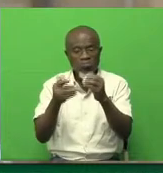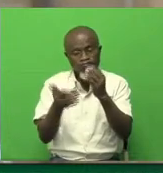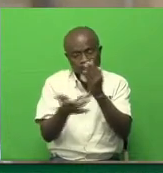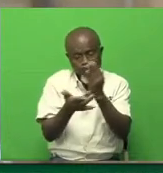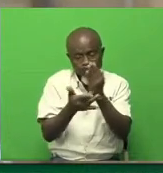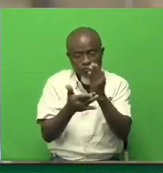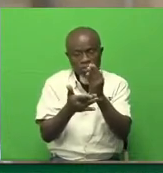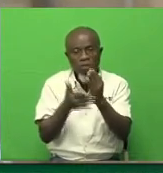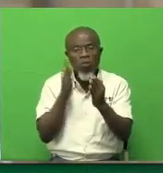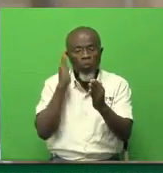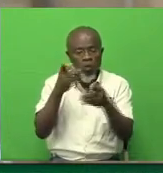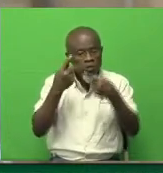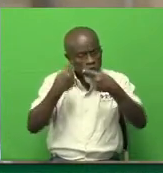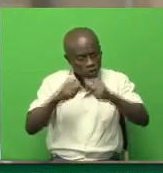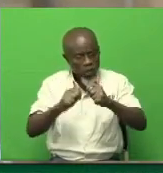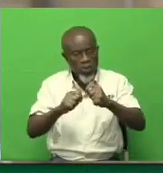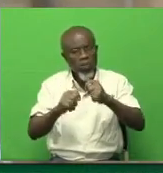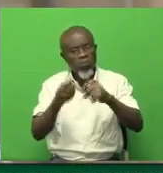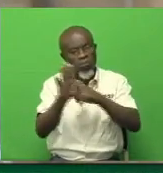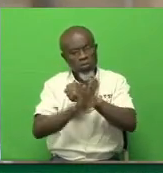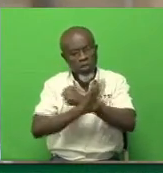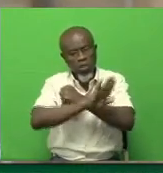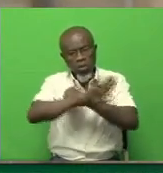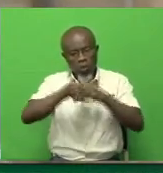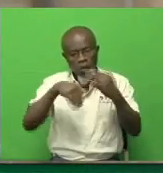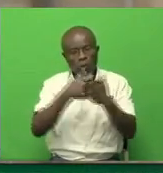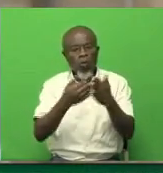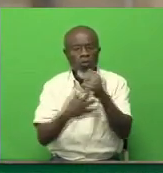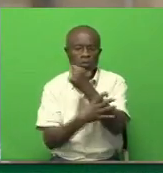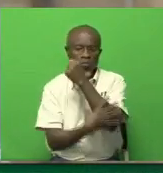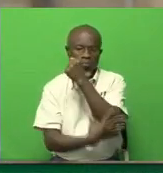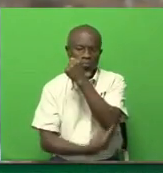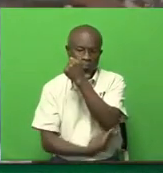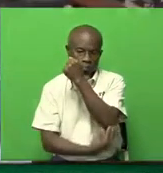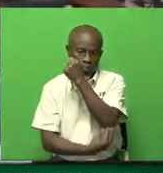vulnerable in our society thank you very much